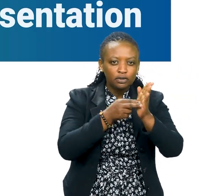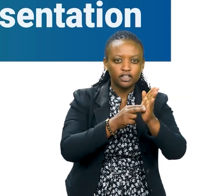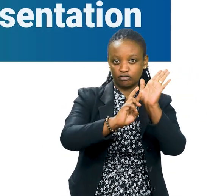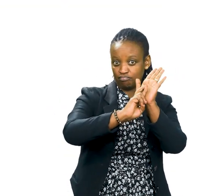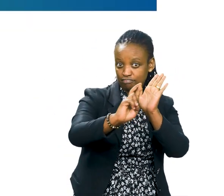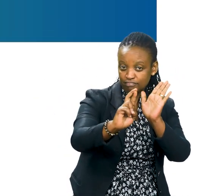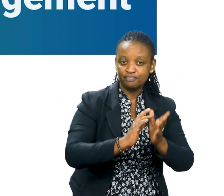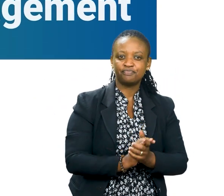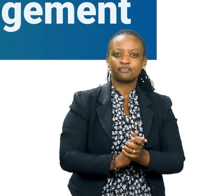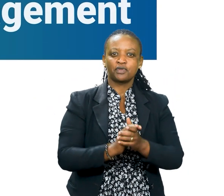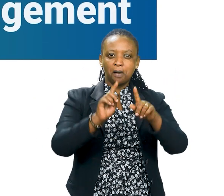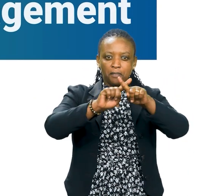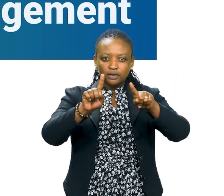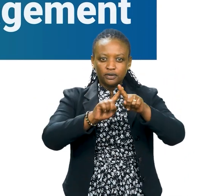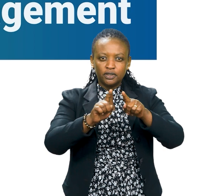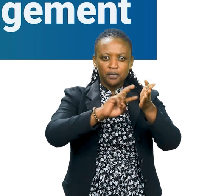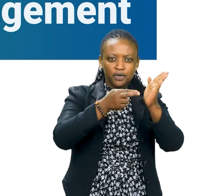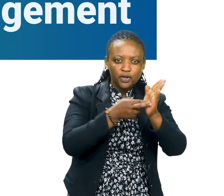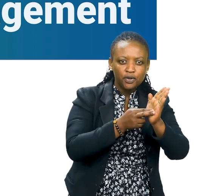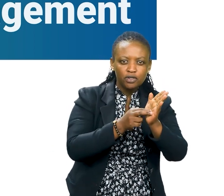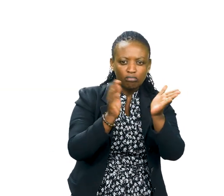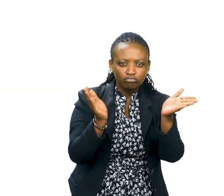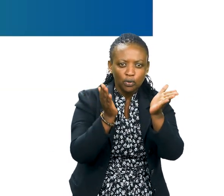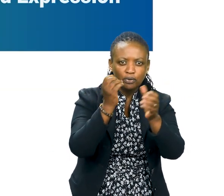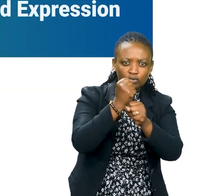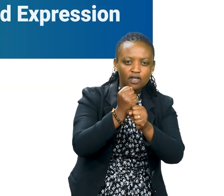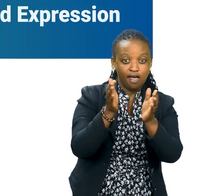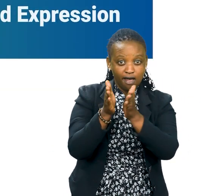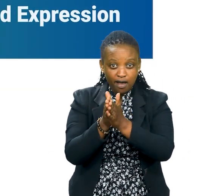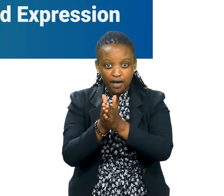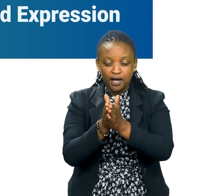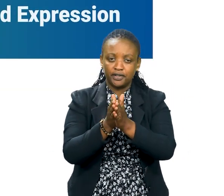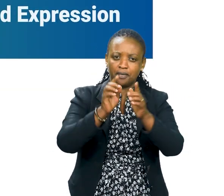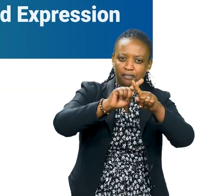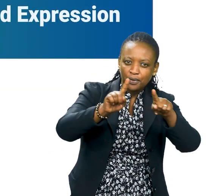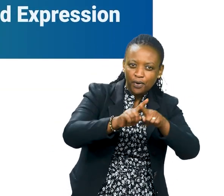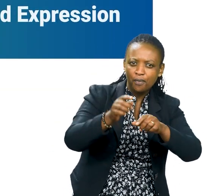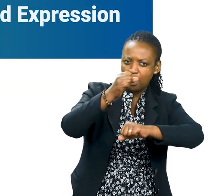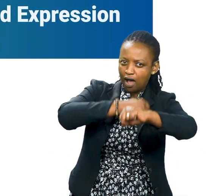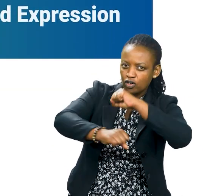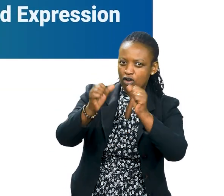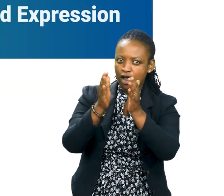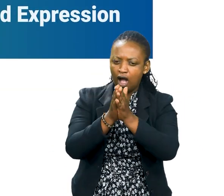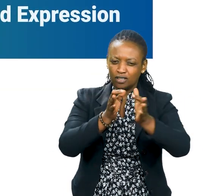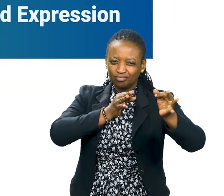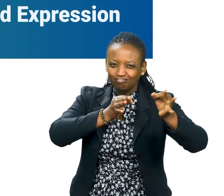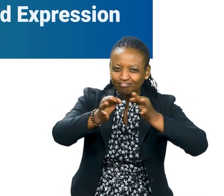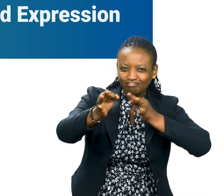representation, multiple means of engagement, and multiple means of action and